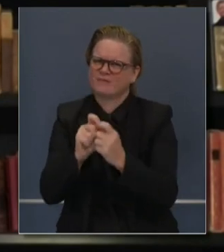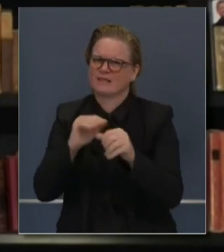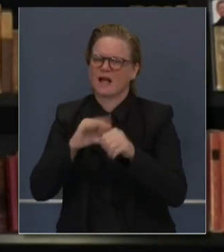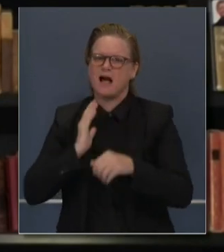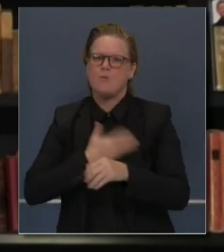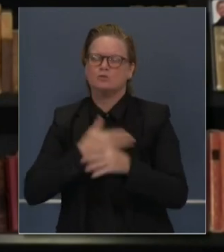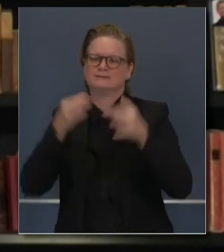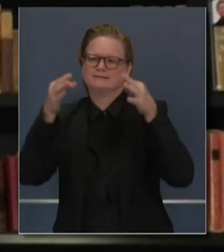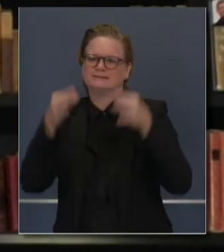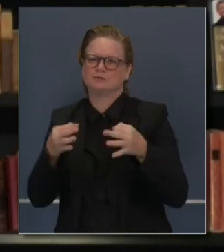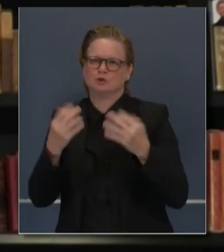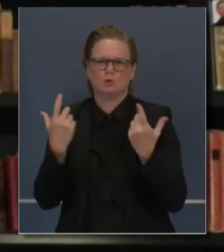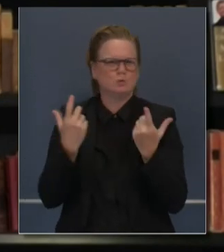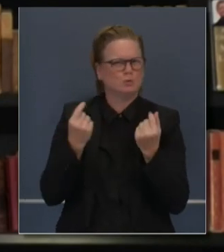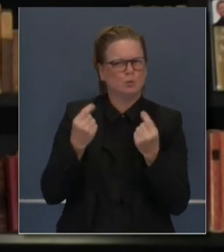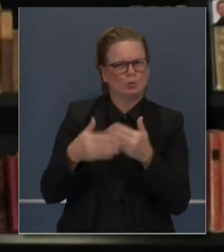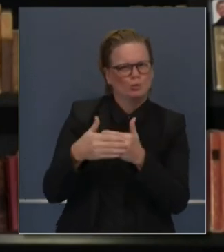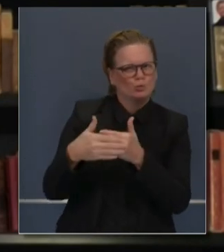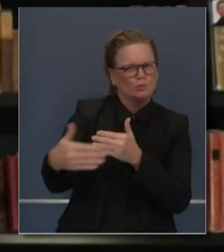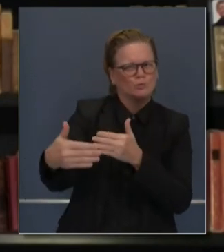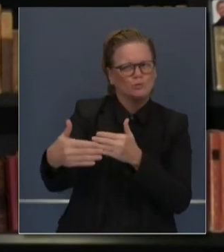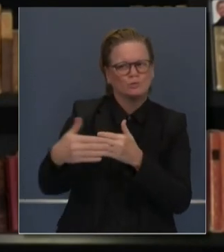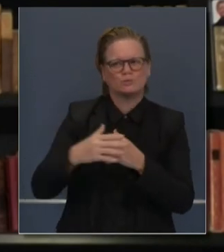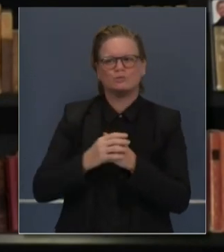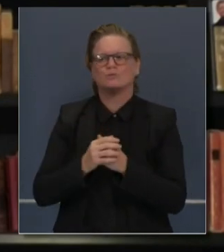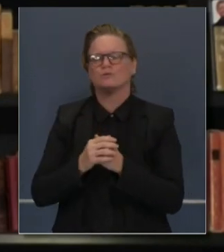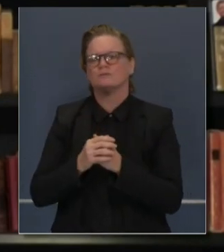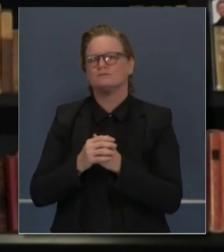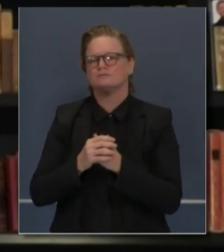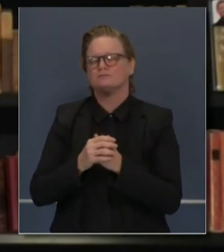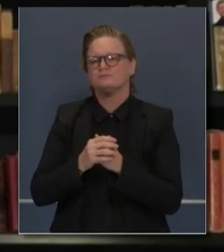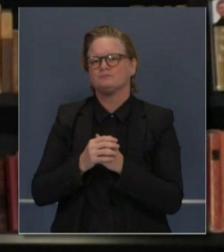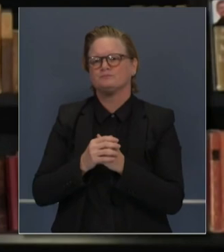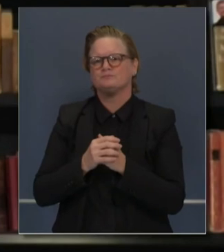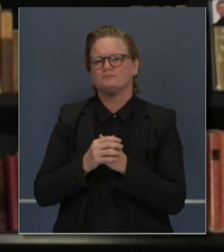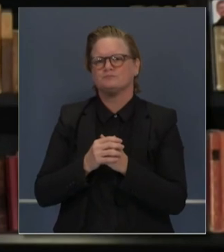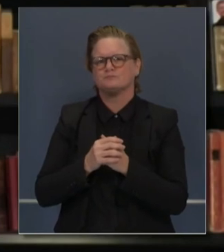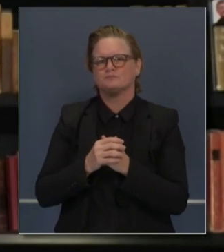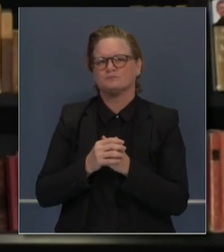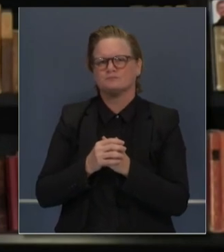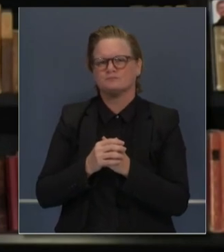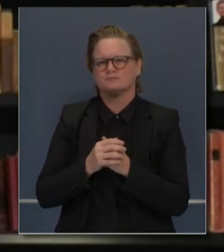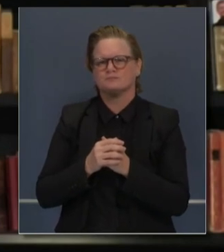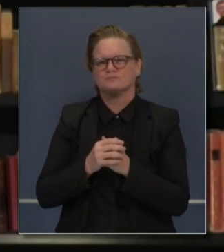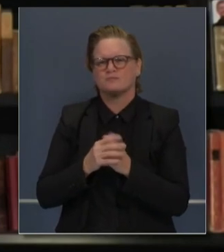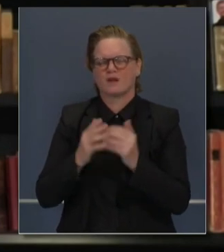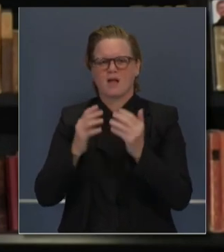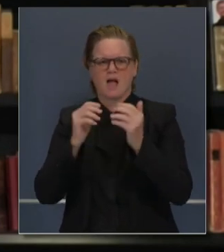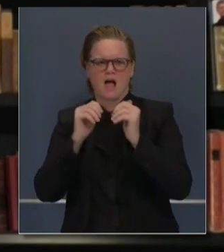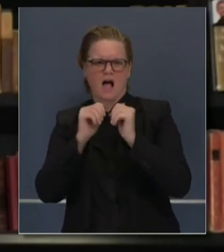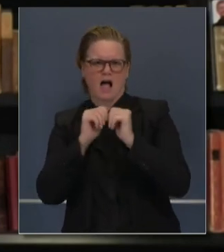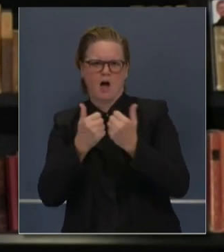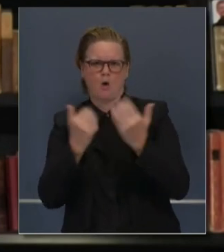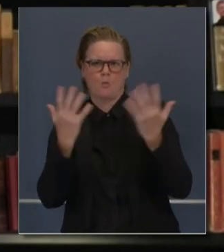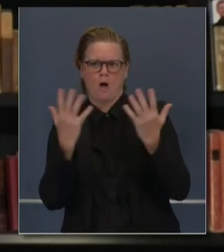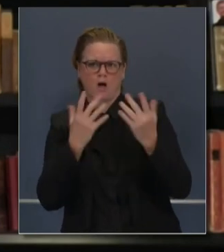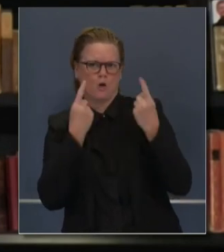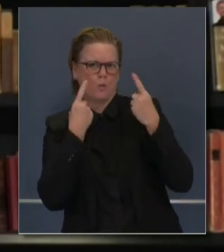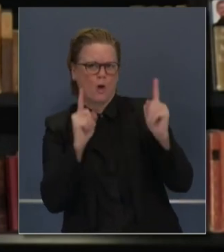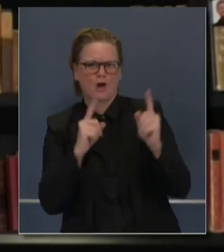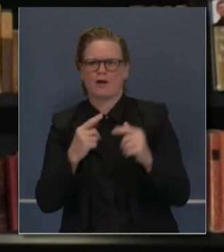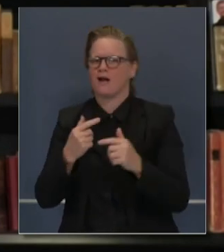medical frame term, and more prescriptive in terms of looking at the efficacy and looking at where the data leads us in making